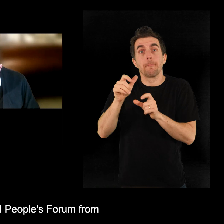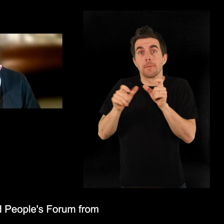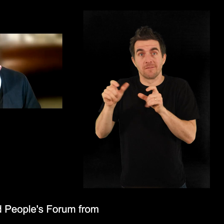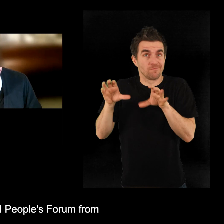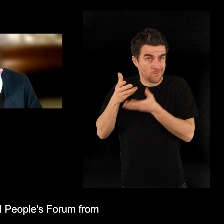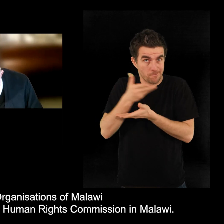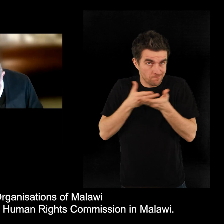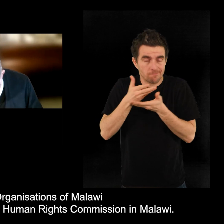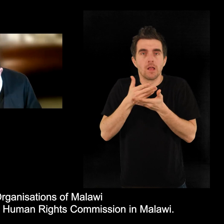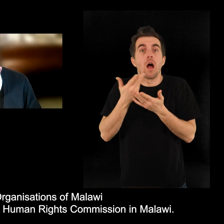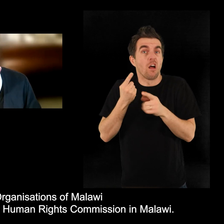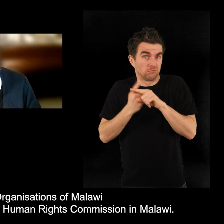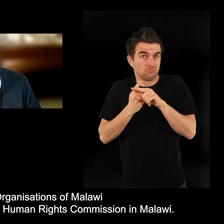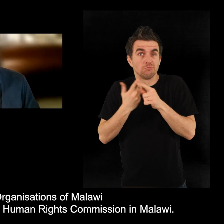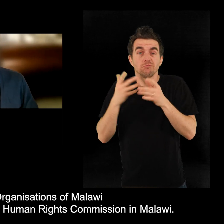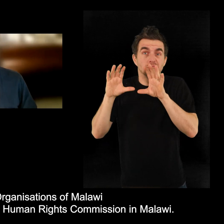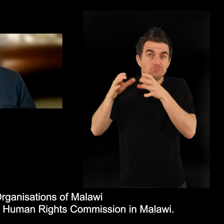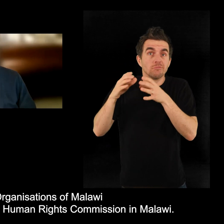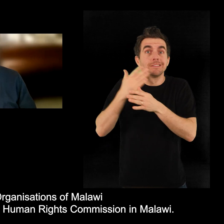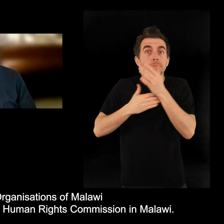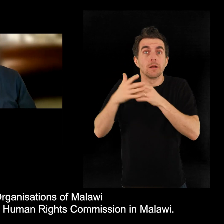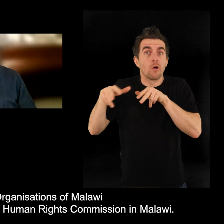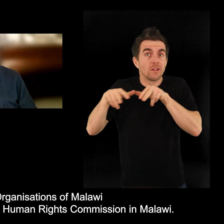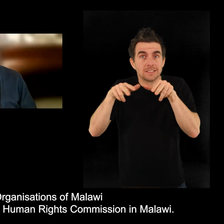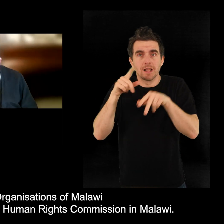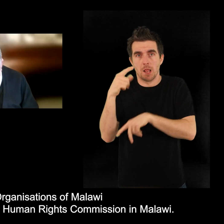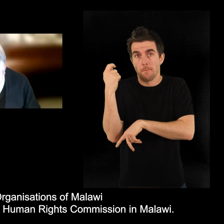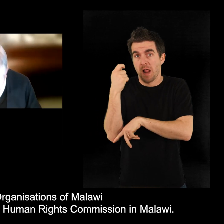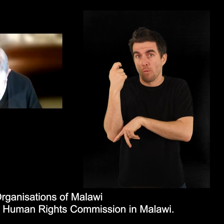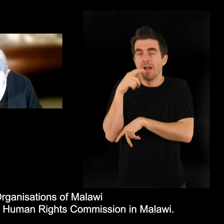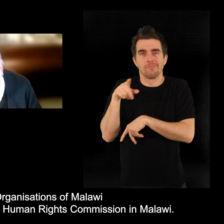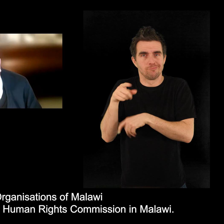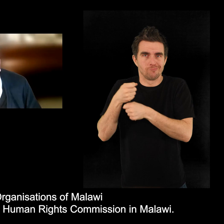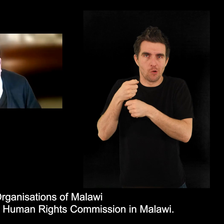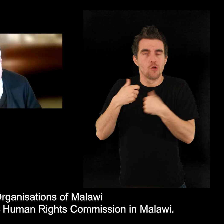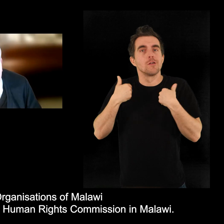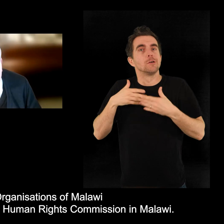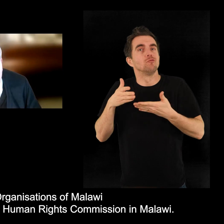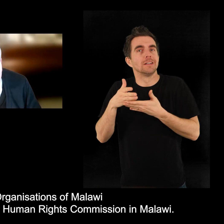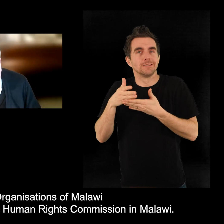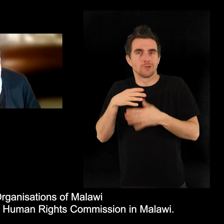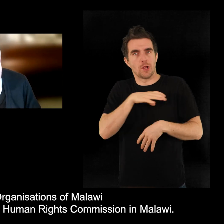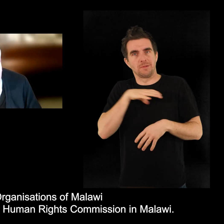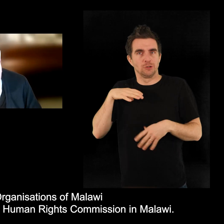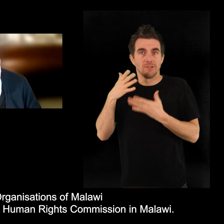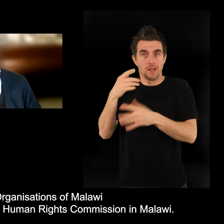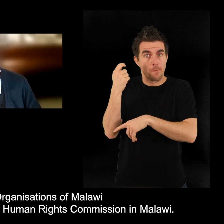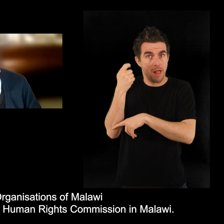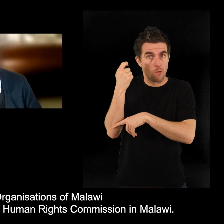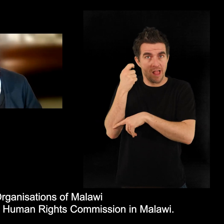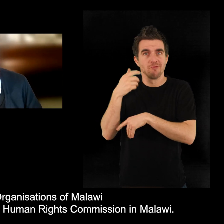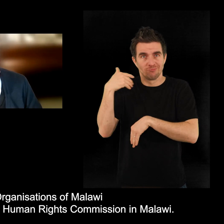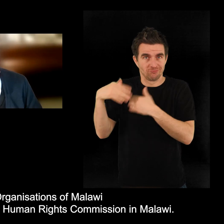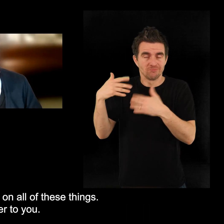Forum, from the Federation of Disabled Organisations in Malawi, and she's also works in the Human Rights Commission in